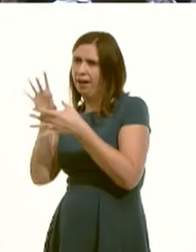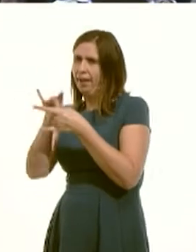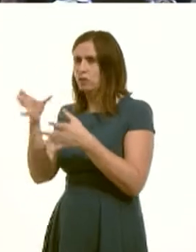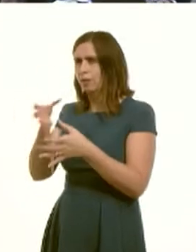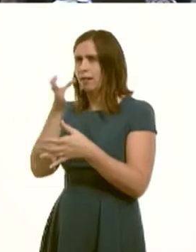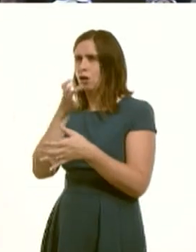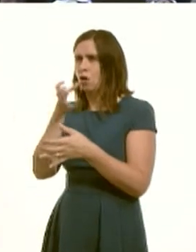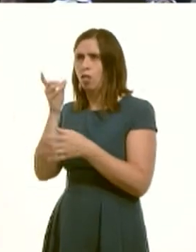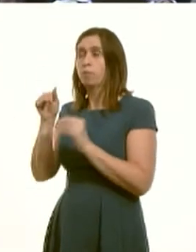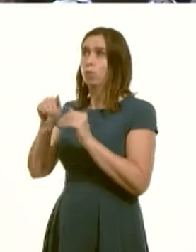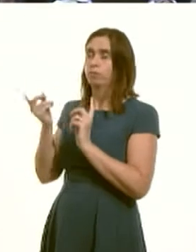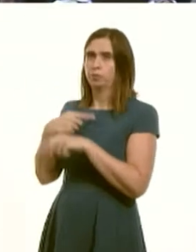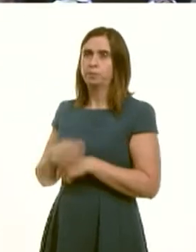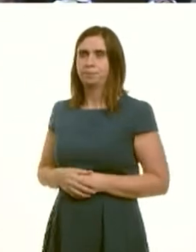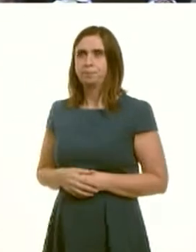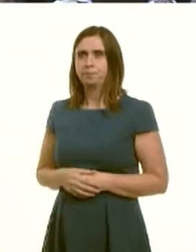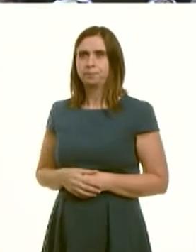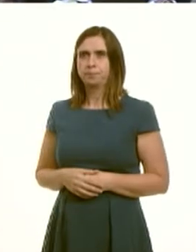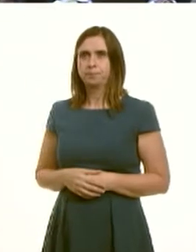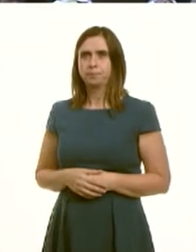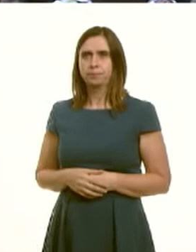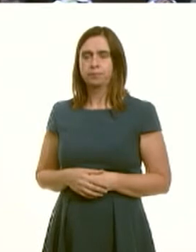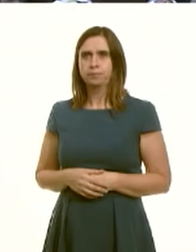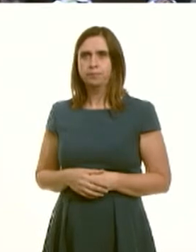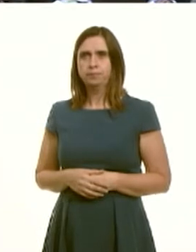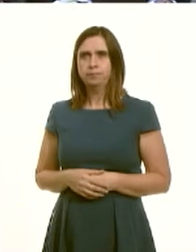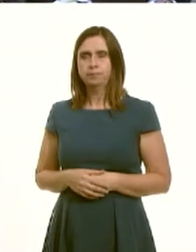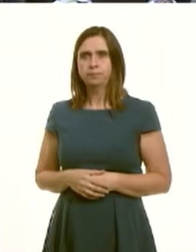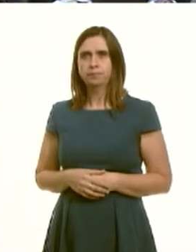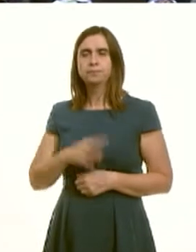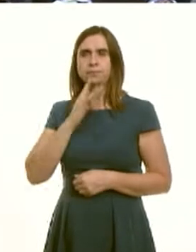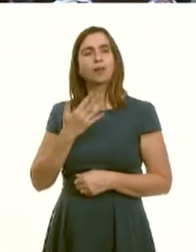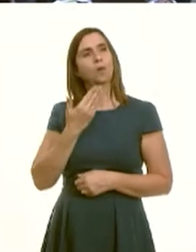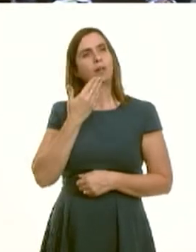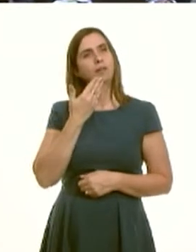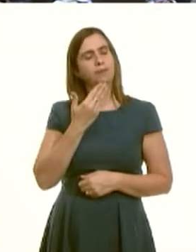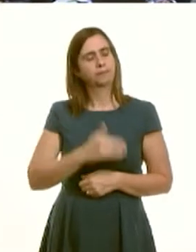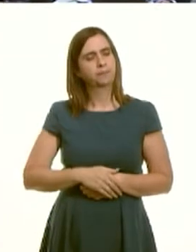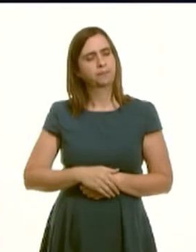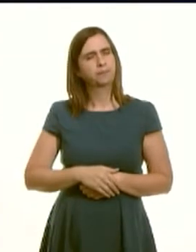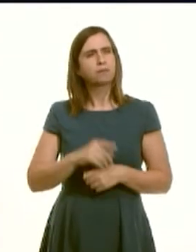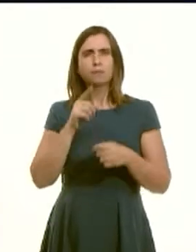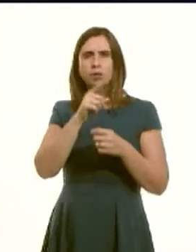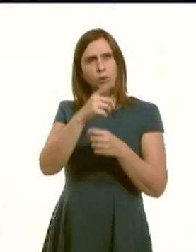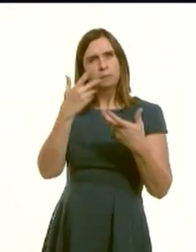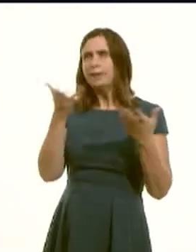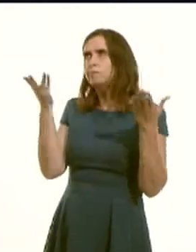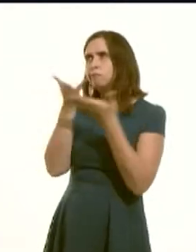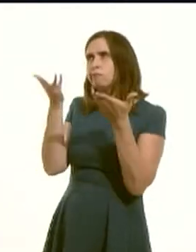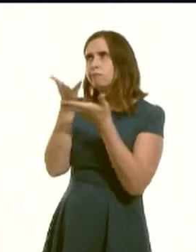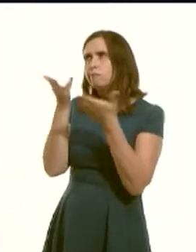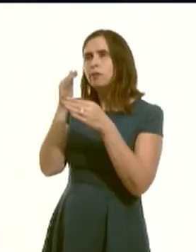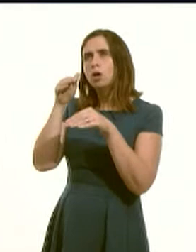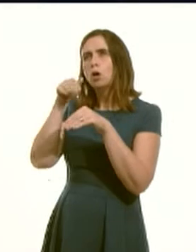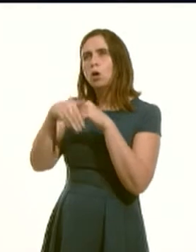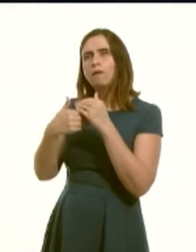and response. Question 9, Aled Roberts. Diolch Llywydd. Pa drafodaethau gafodd y Prif Weinidog ynghylch camu ddiogelu'r iaith Gymraeg yn y bil